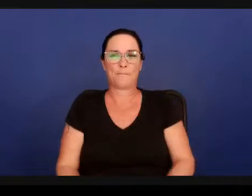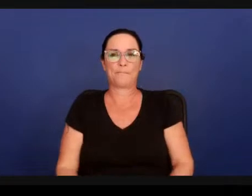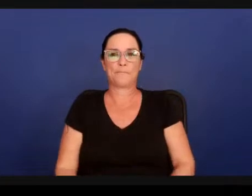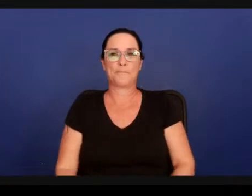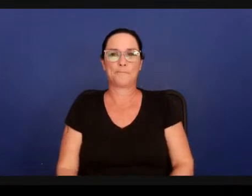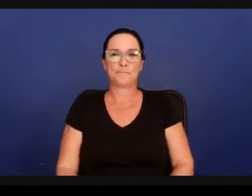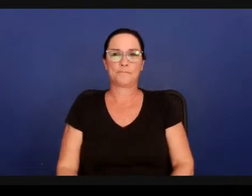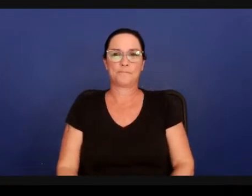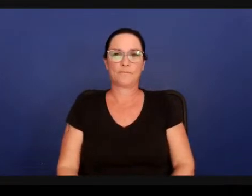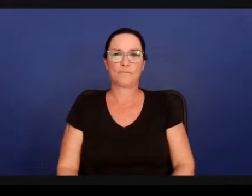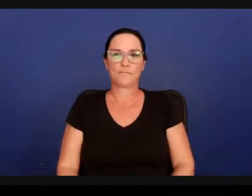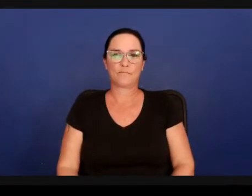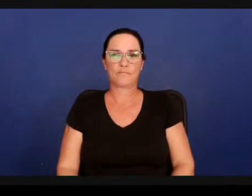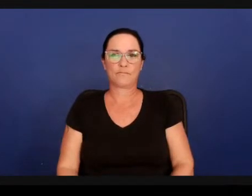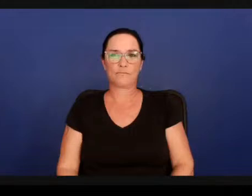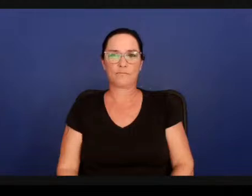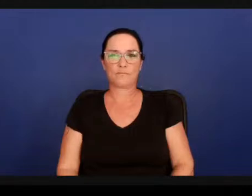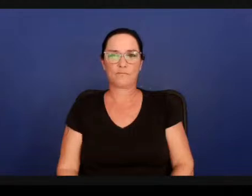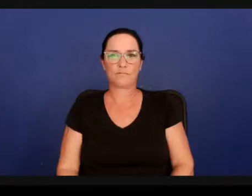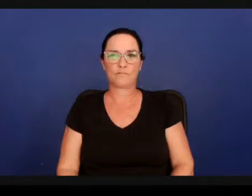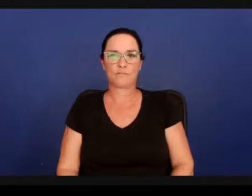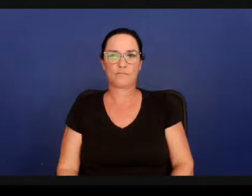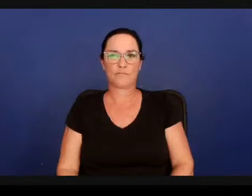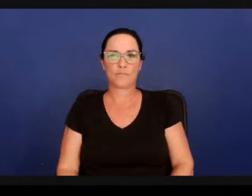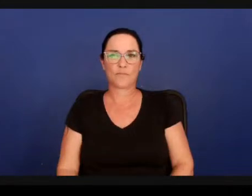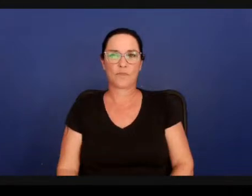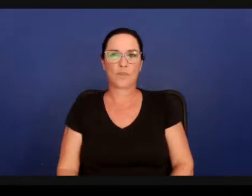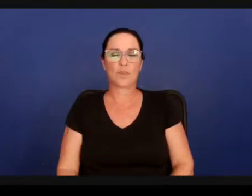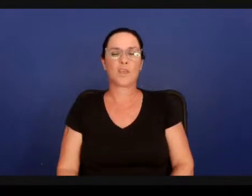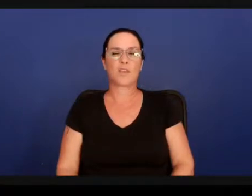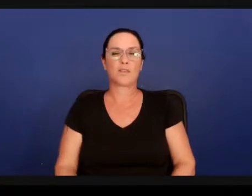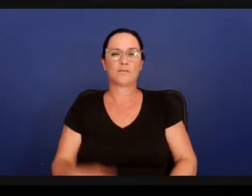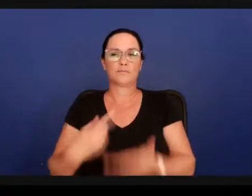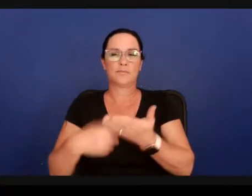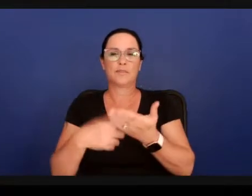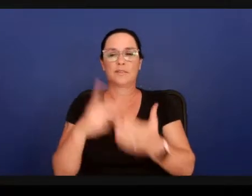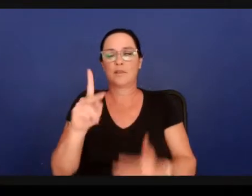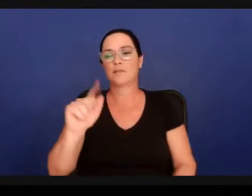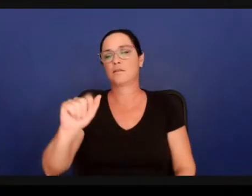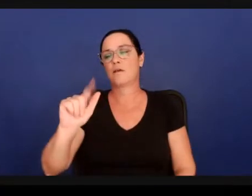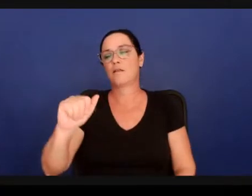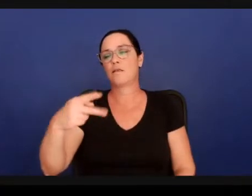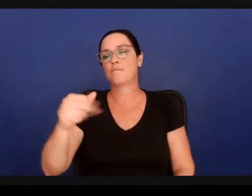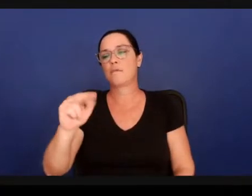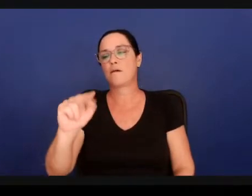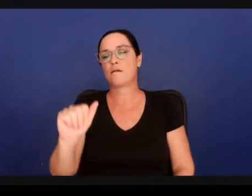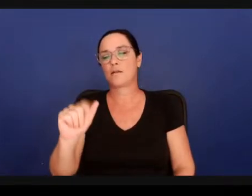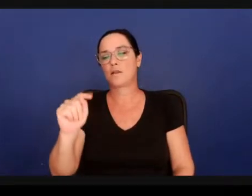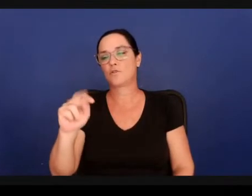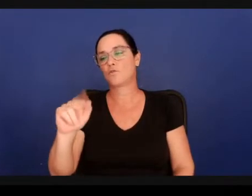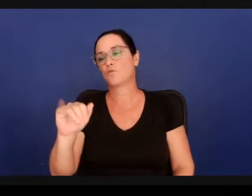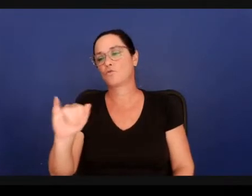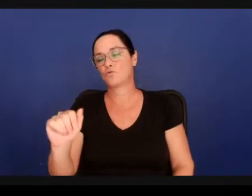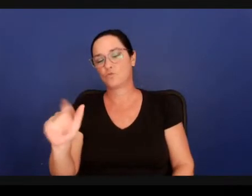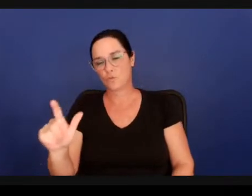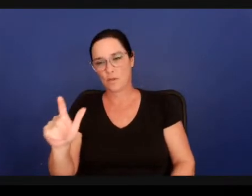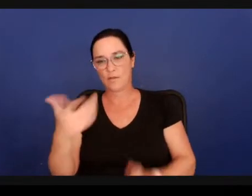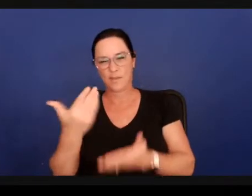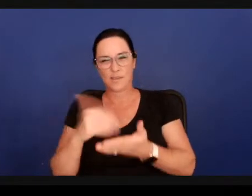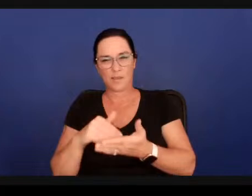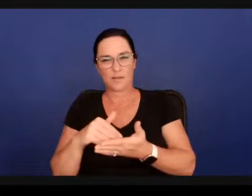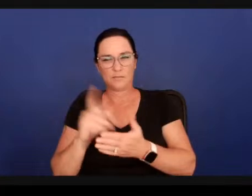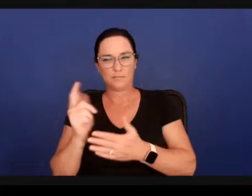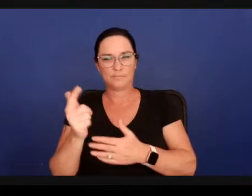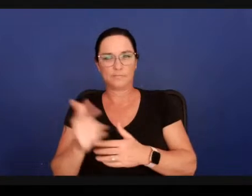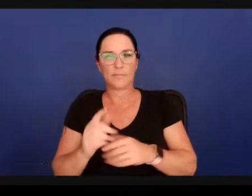So we'll come back to Kalapana Trail in another minute. But to finish off, for the last 2-year plots here, we can see that